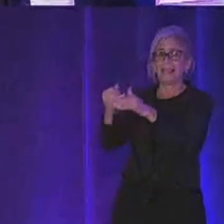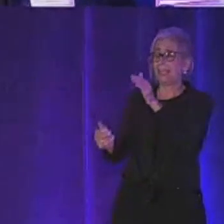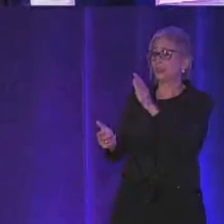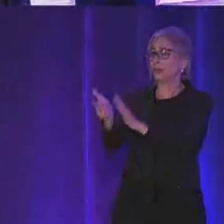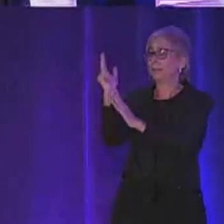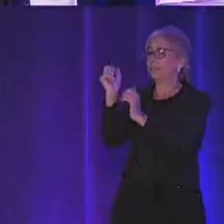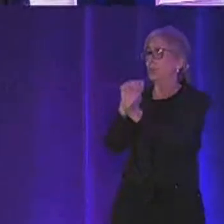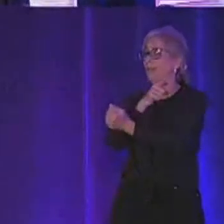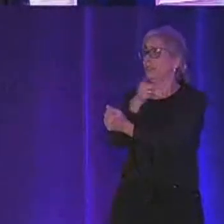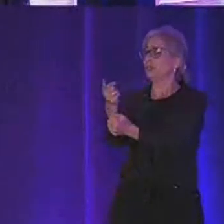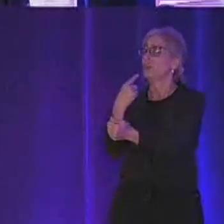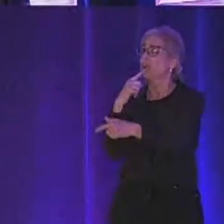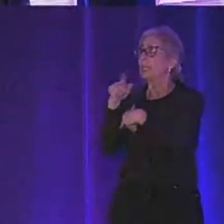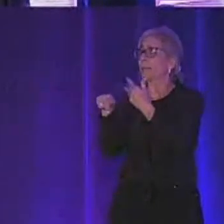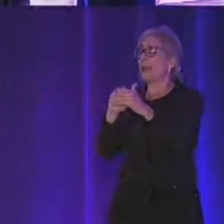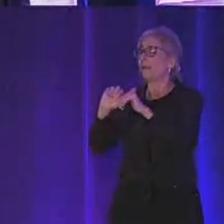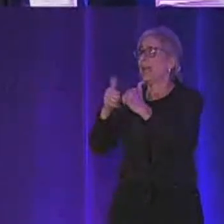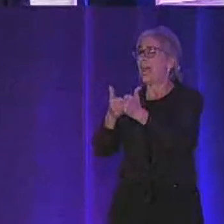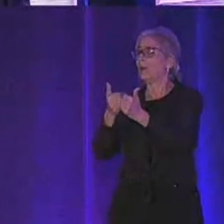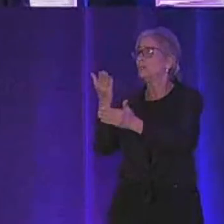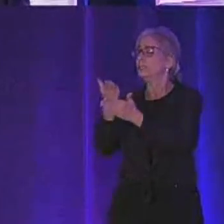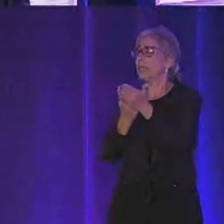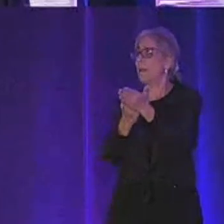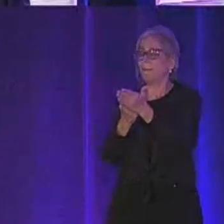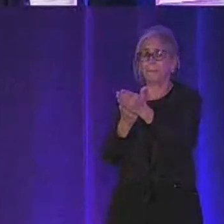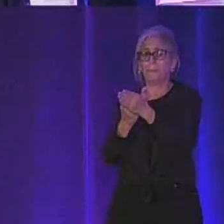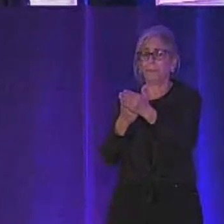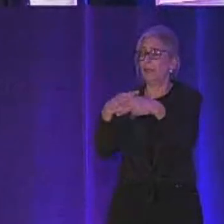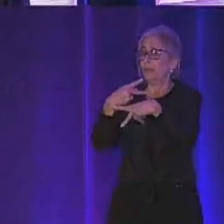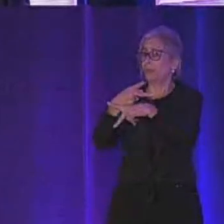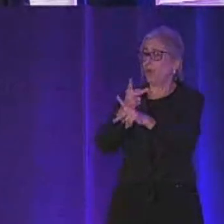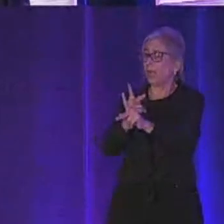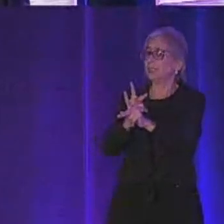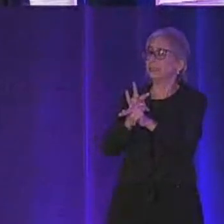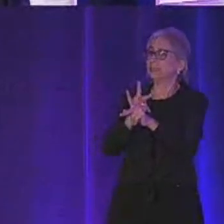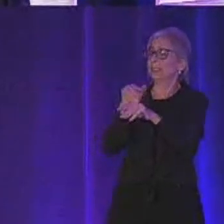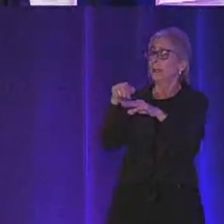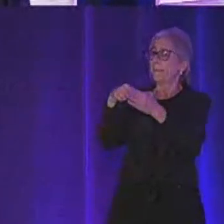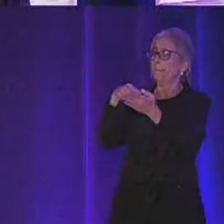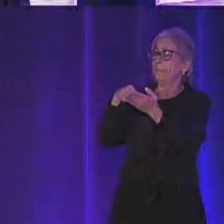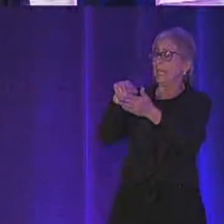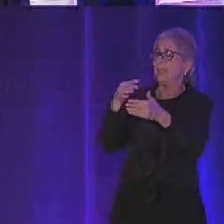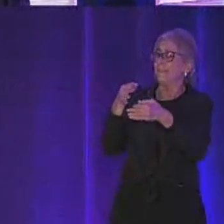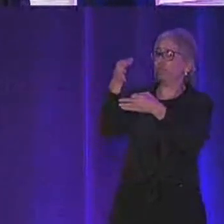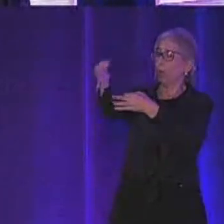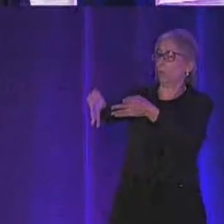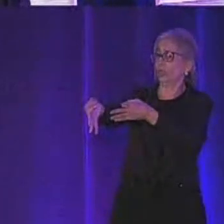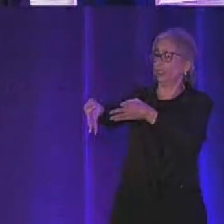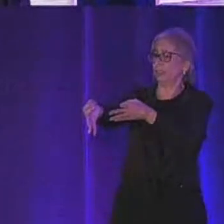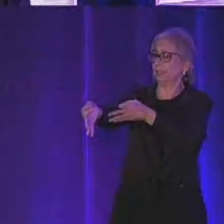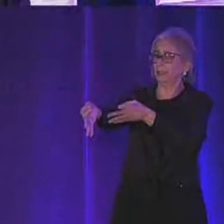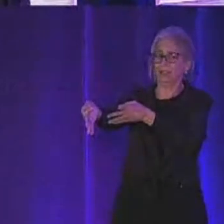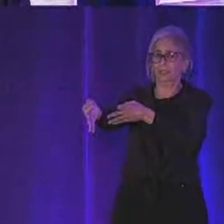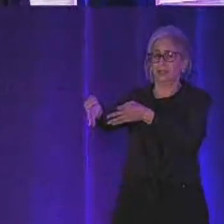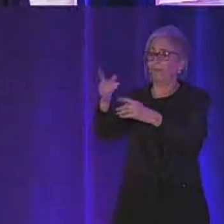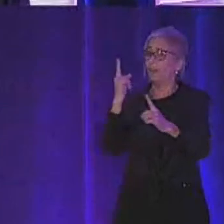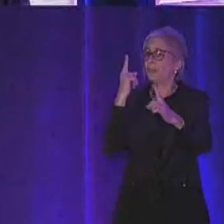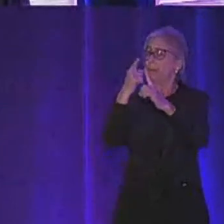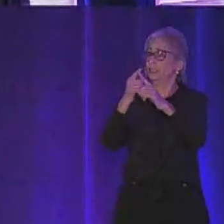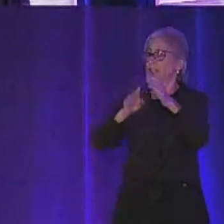you talking about how some products exist that are really paying it forward and furthering this mission of developer